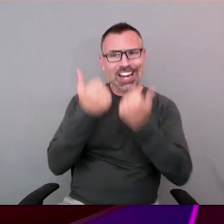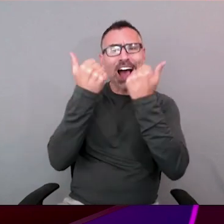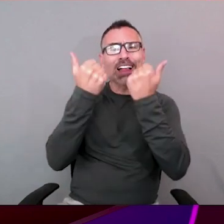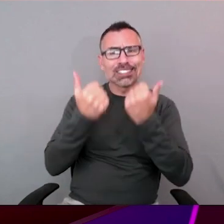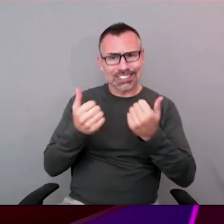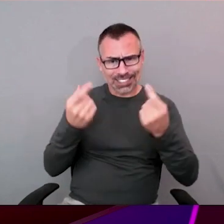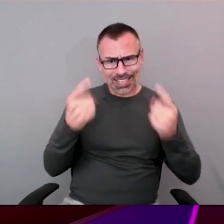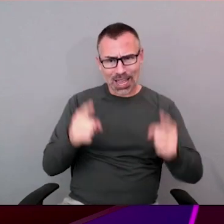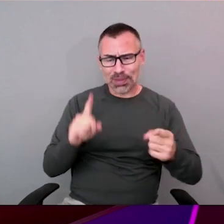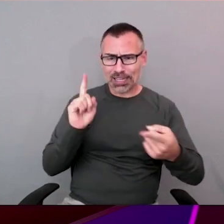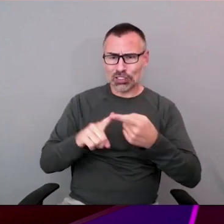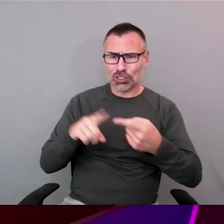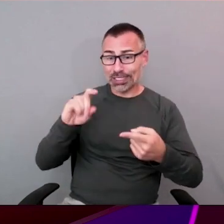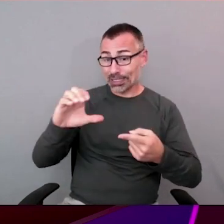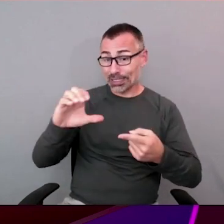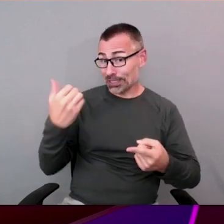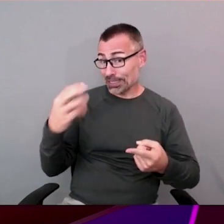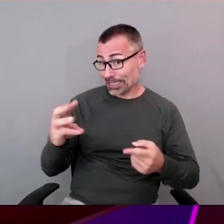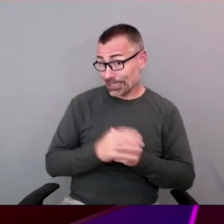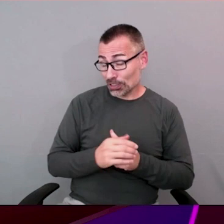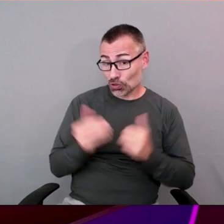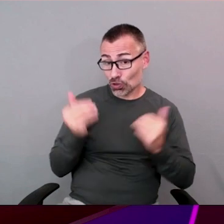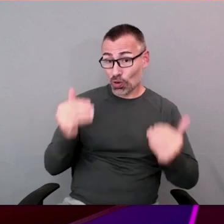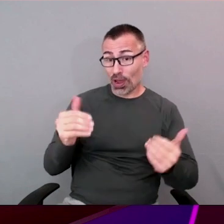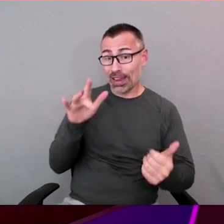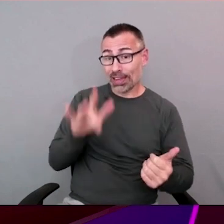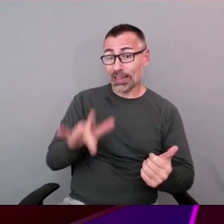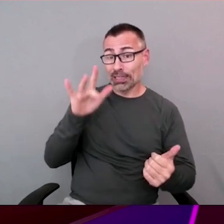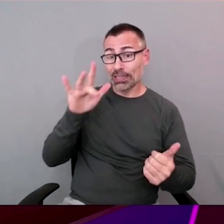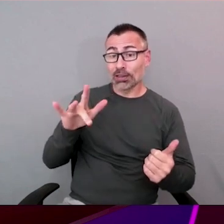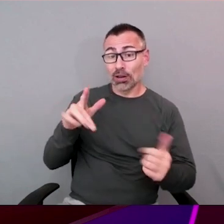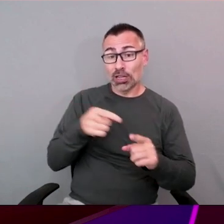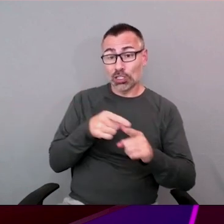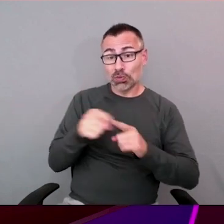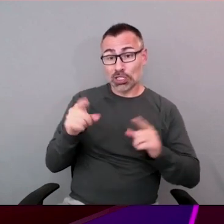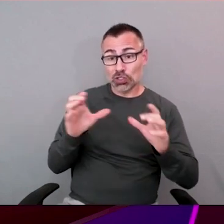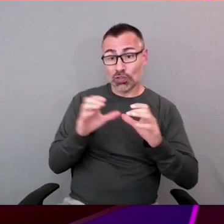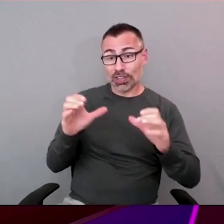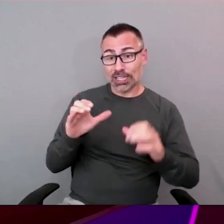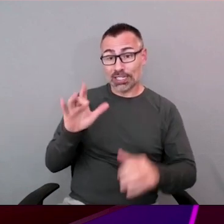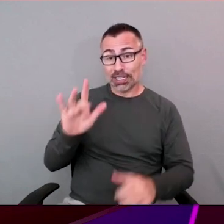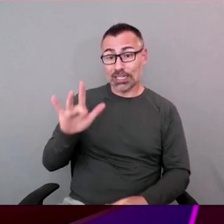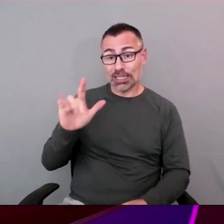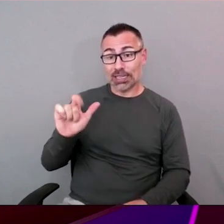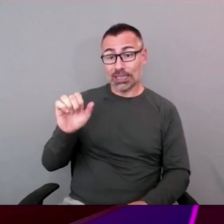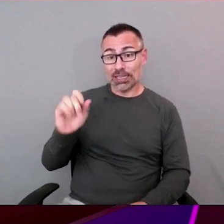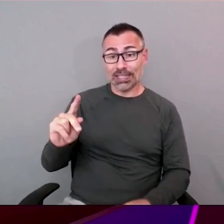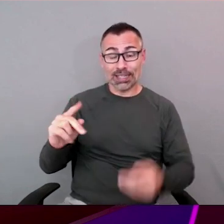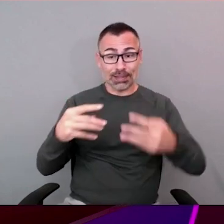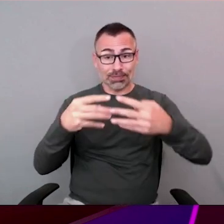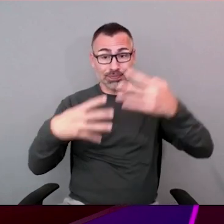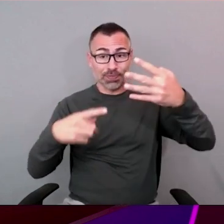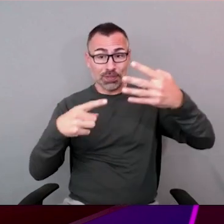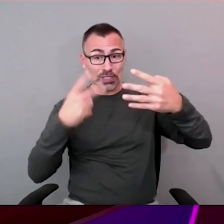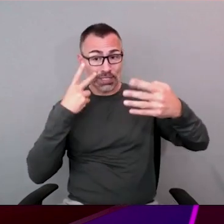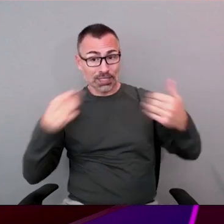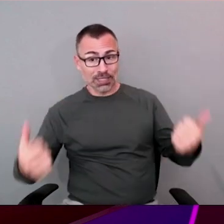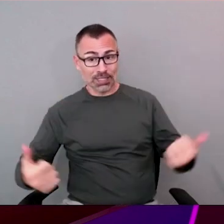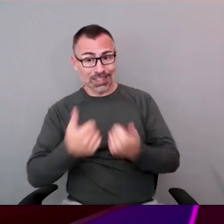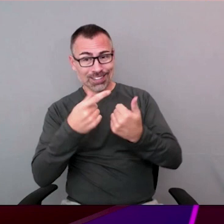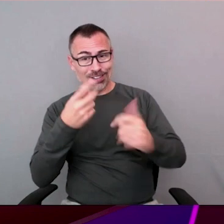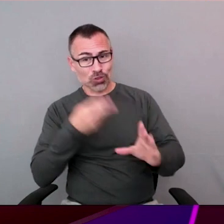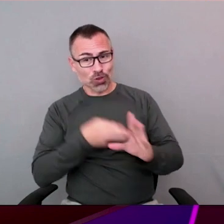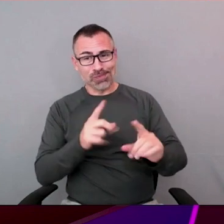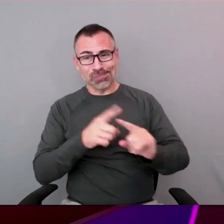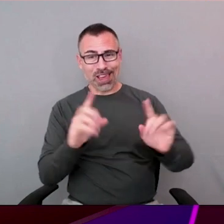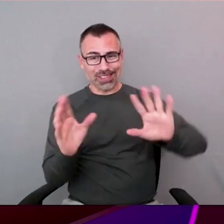December 16th. So go ahead and click on the specialty certification link there, and then you'll see the challenge that you can join. But we're not here to talk about that. We're here to